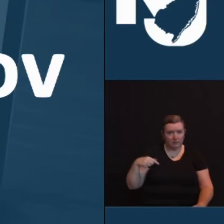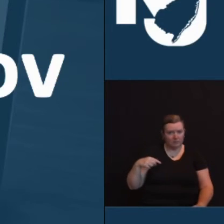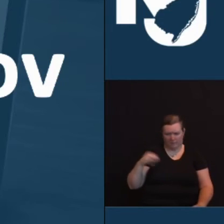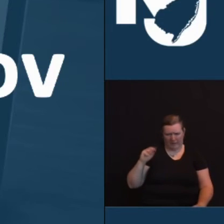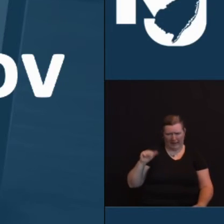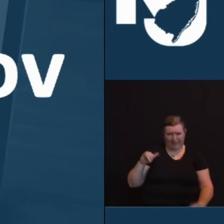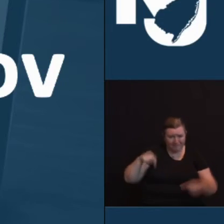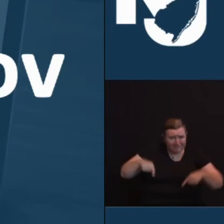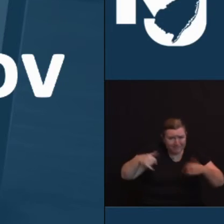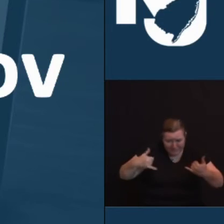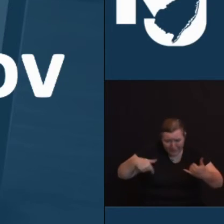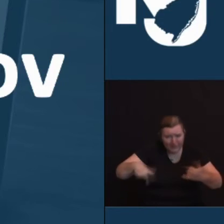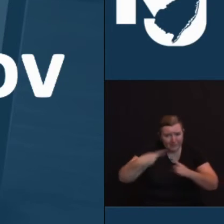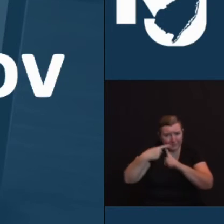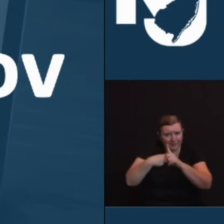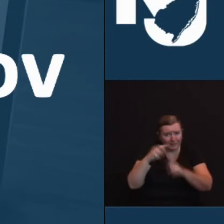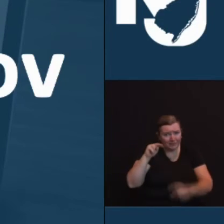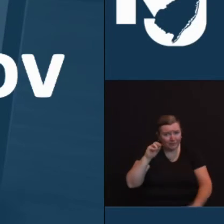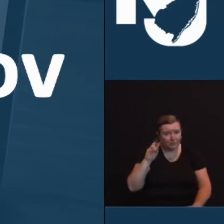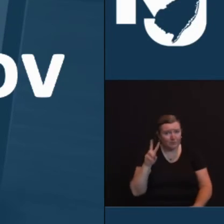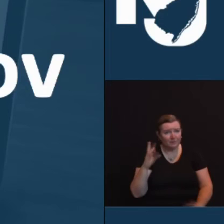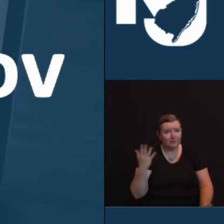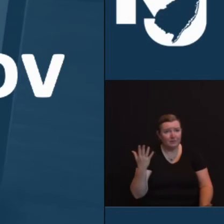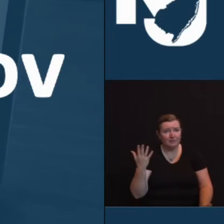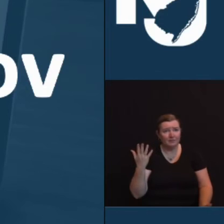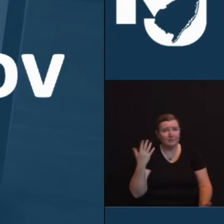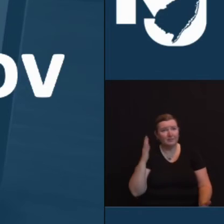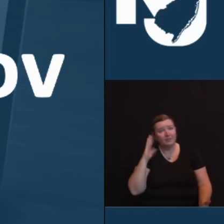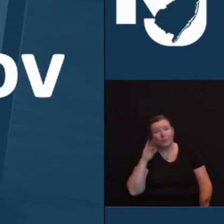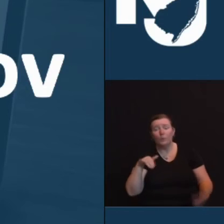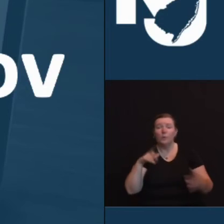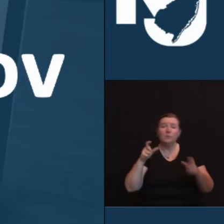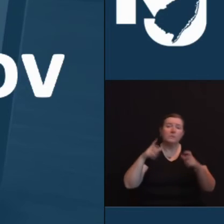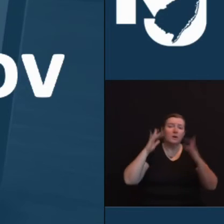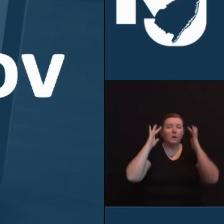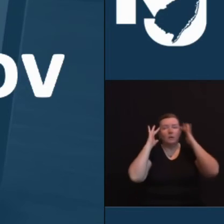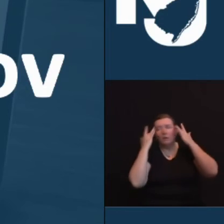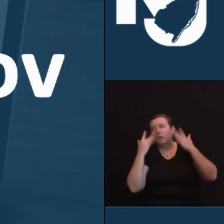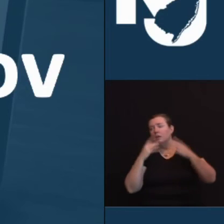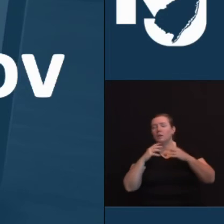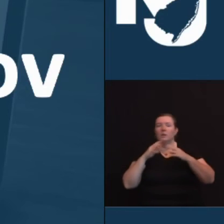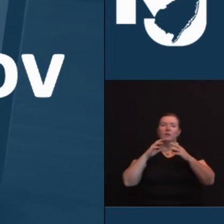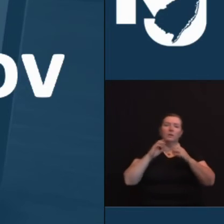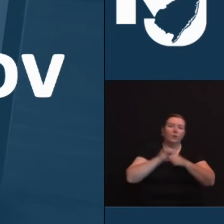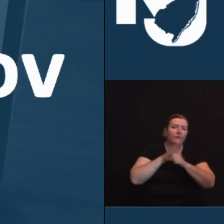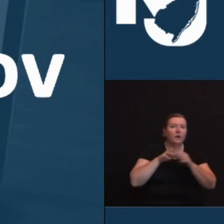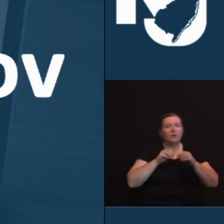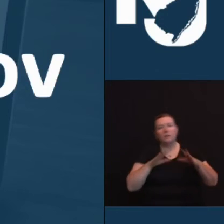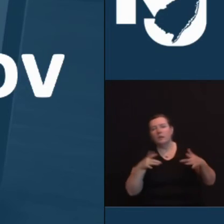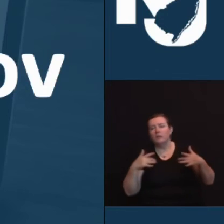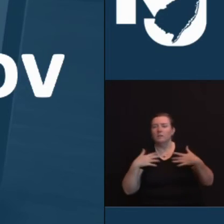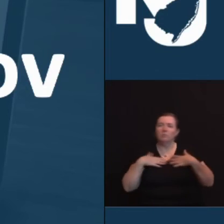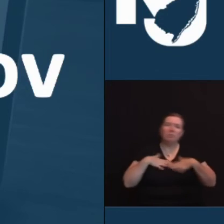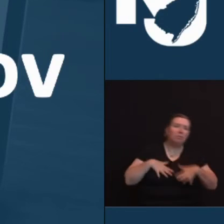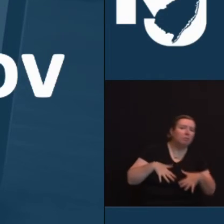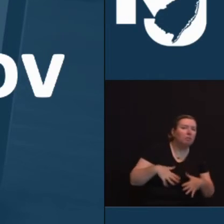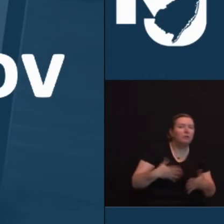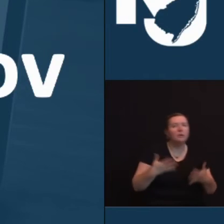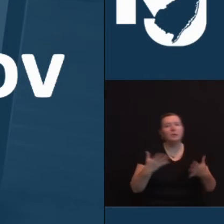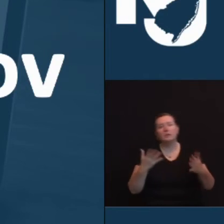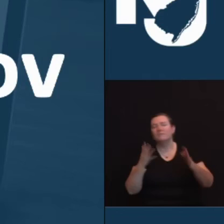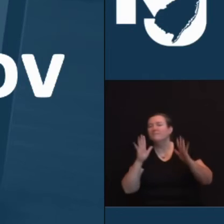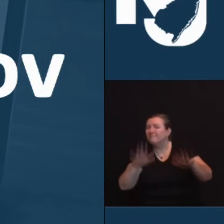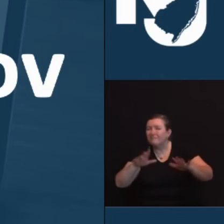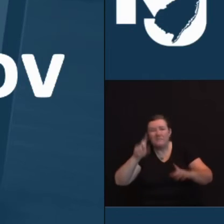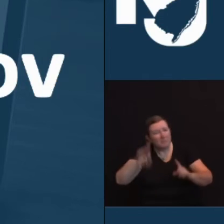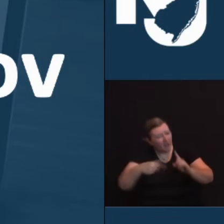are grappling with pandemic fatigue and when we know people have begun to let their guards down. We have got to get back in